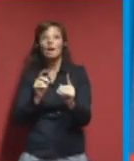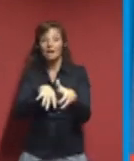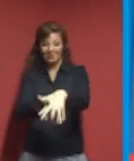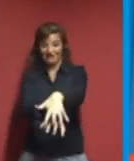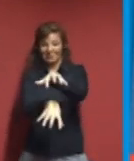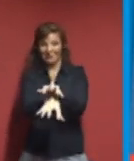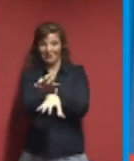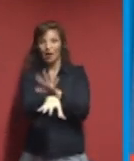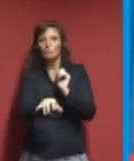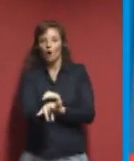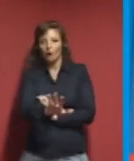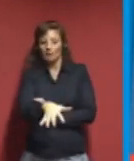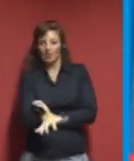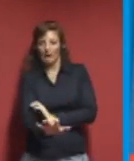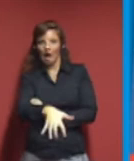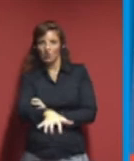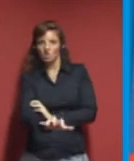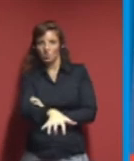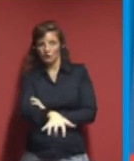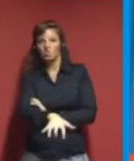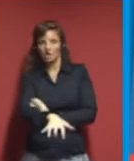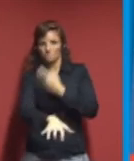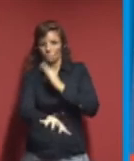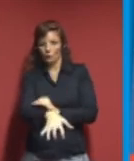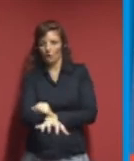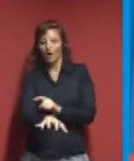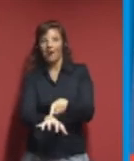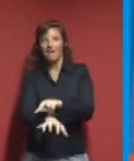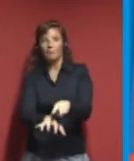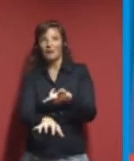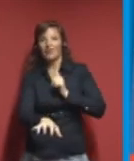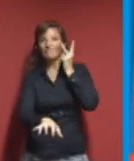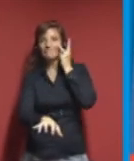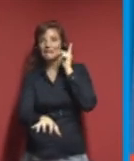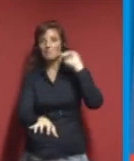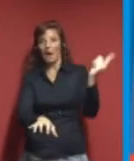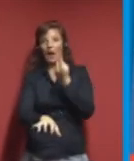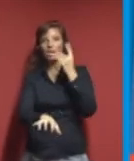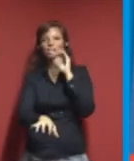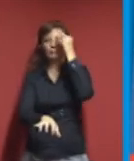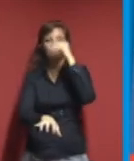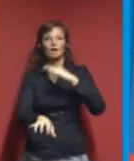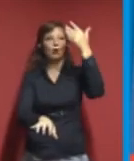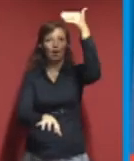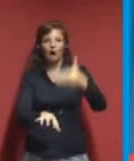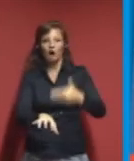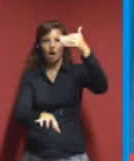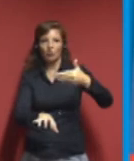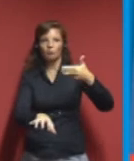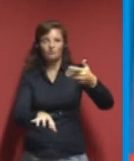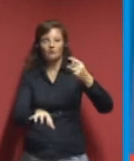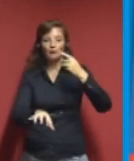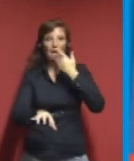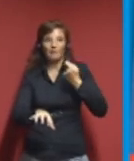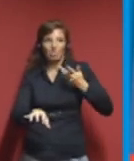this box, it will start thumping to warn you that something's in the way. The guy who made it, Steve Hofer, put it together in just a couple of weeks, and he did